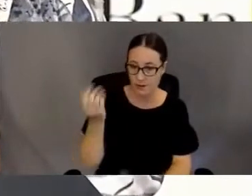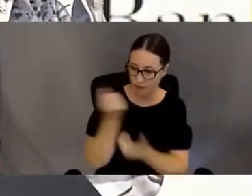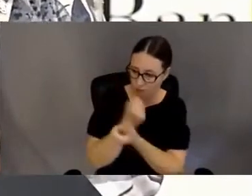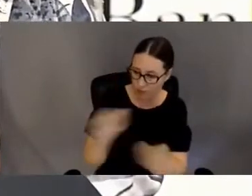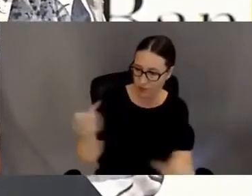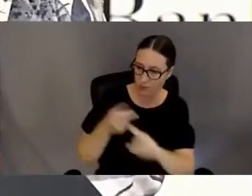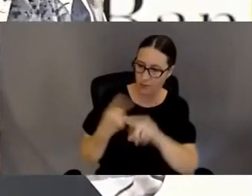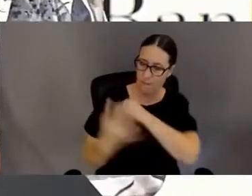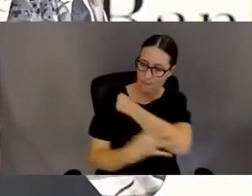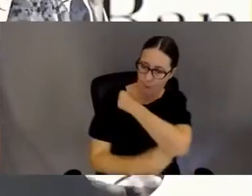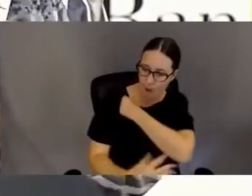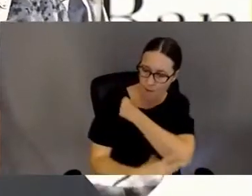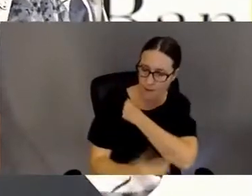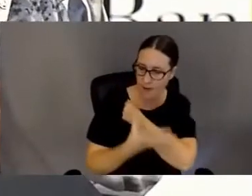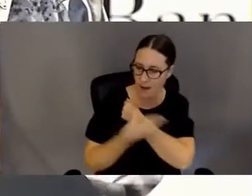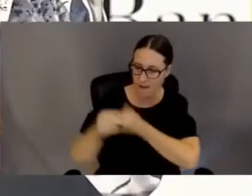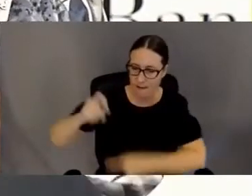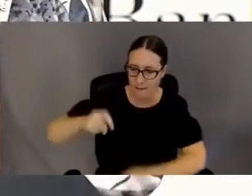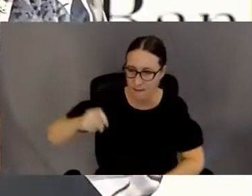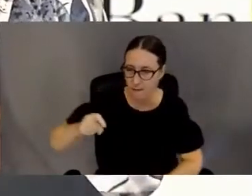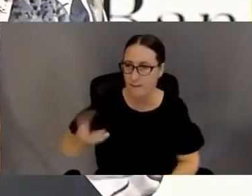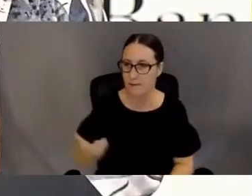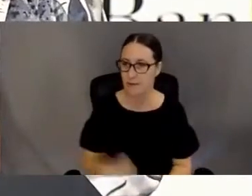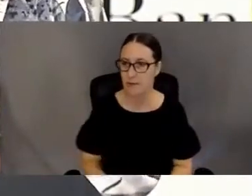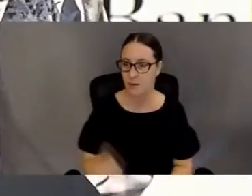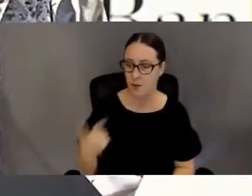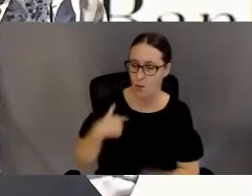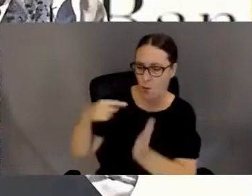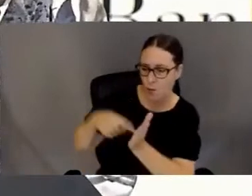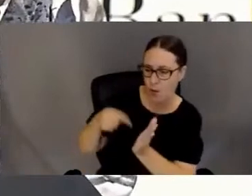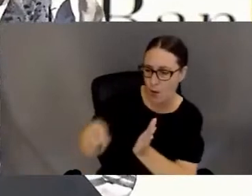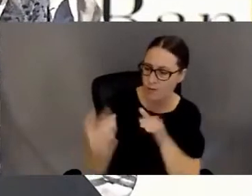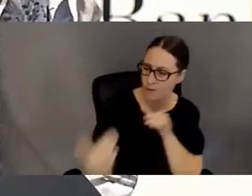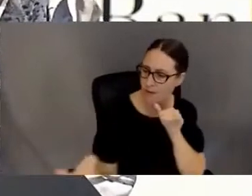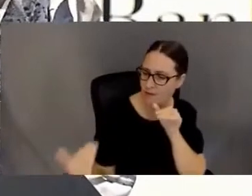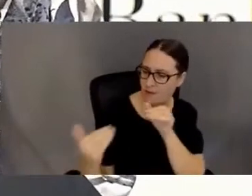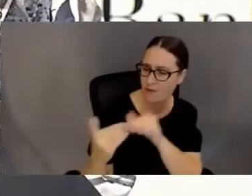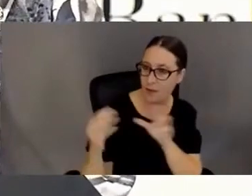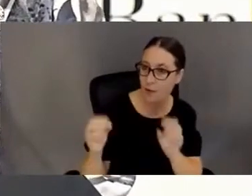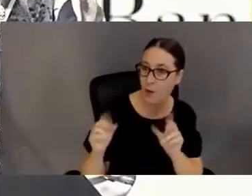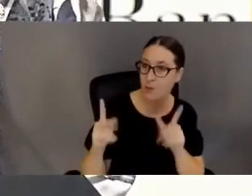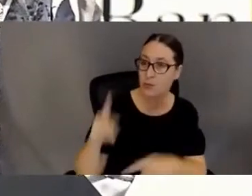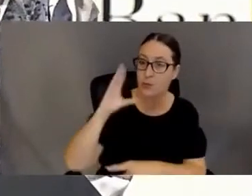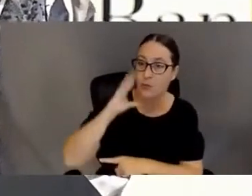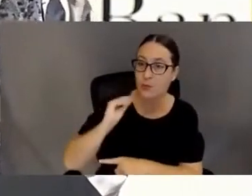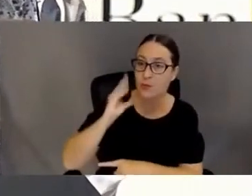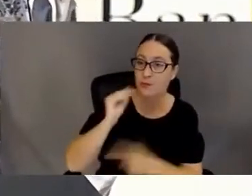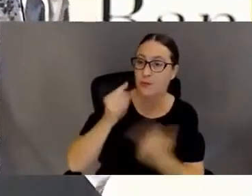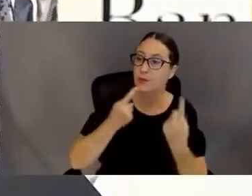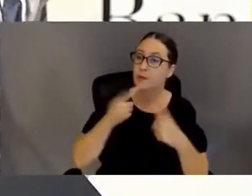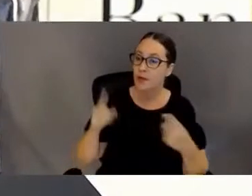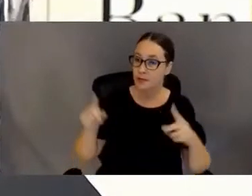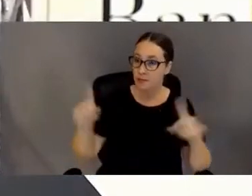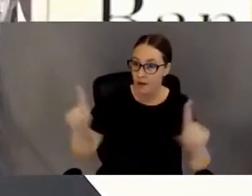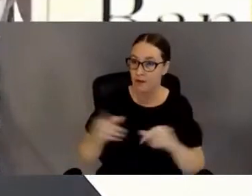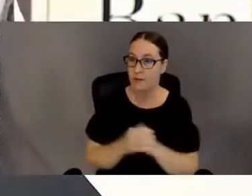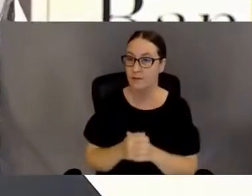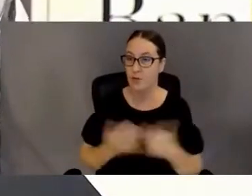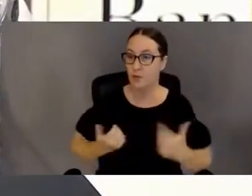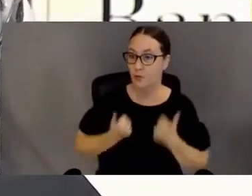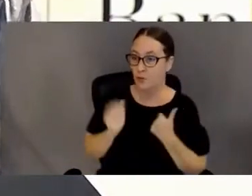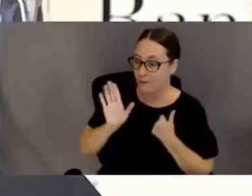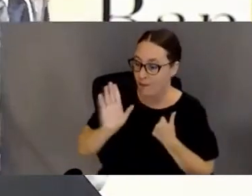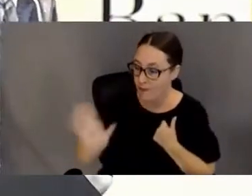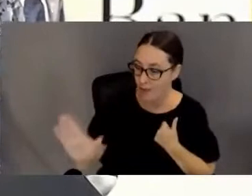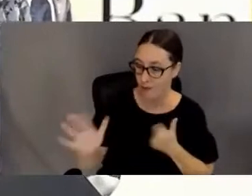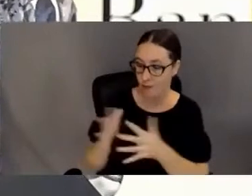and freedom from want. We owed them a fair chance to experience prosperity, to live their own American